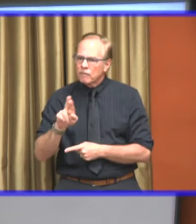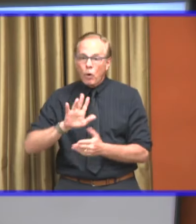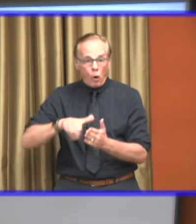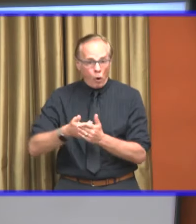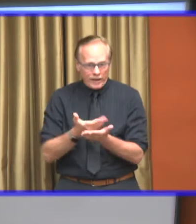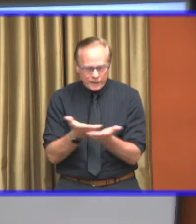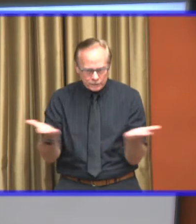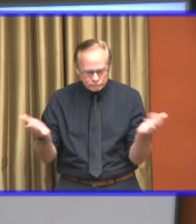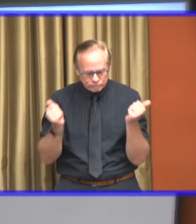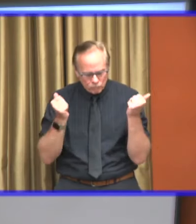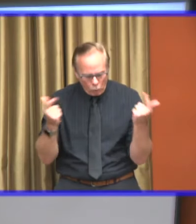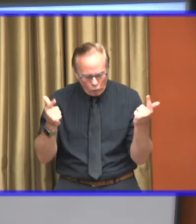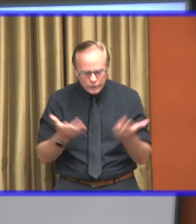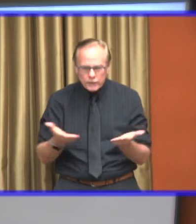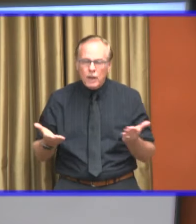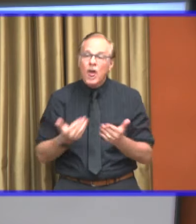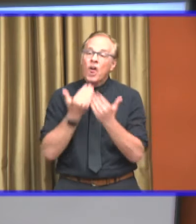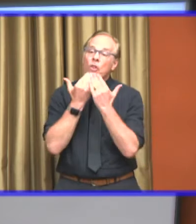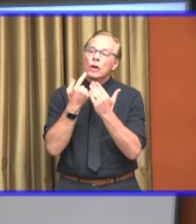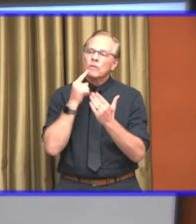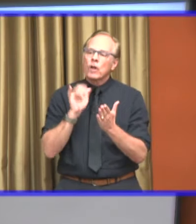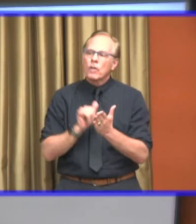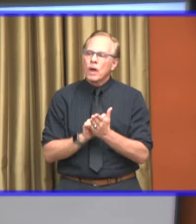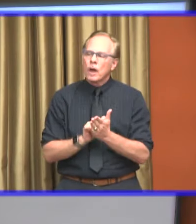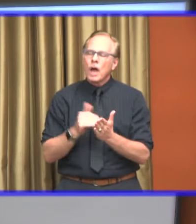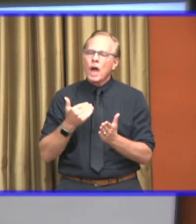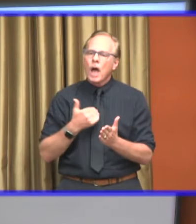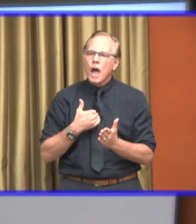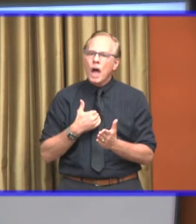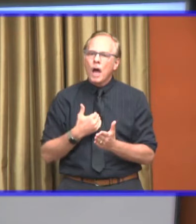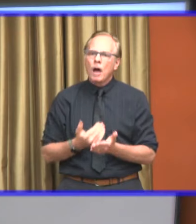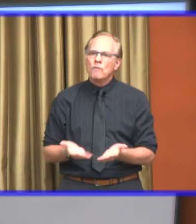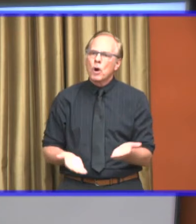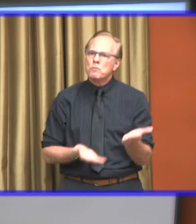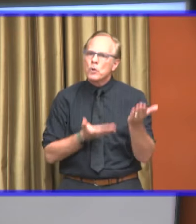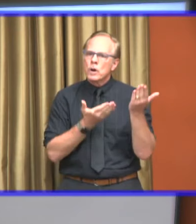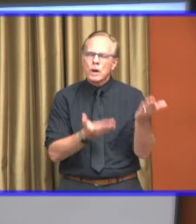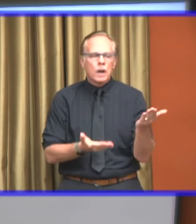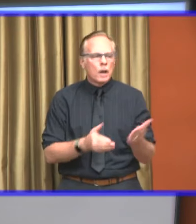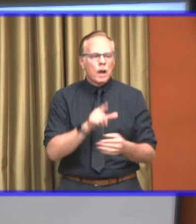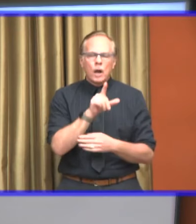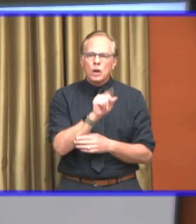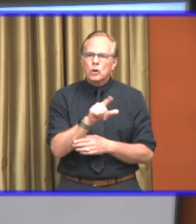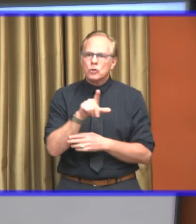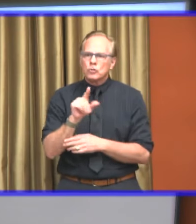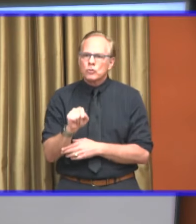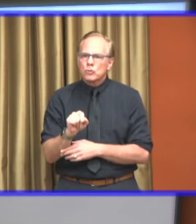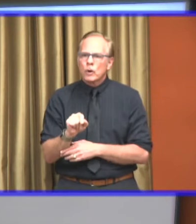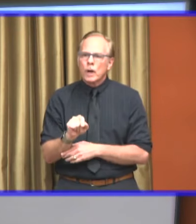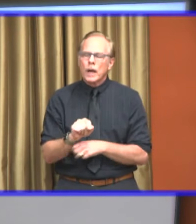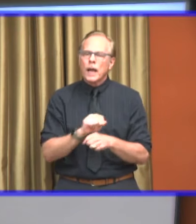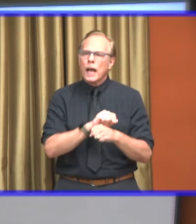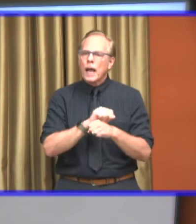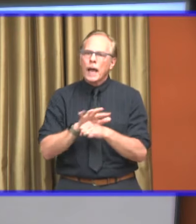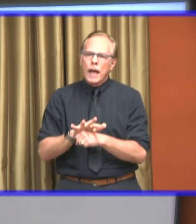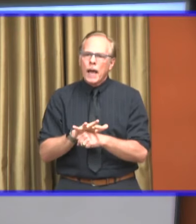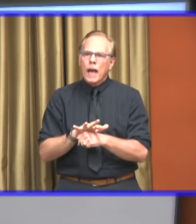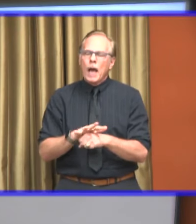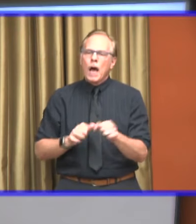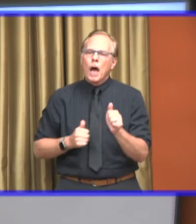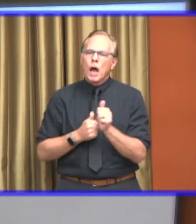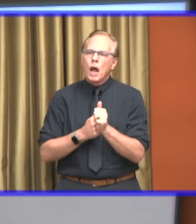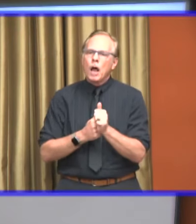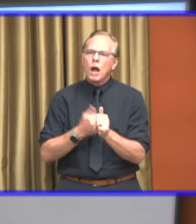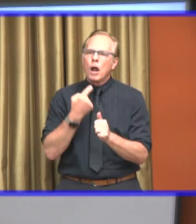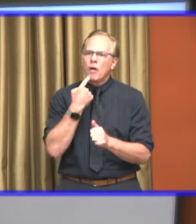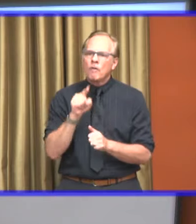present. All right. Thank you for that. We have a presentation. 2020 census update. Good afternoon, Mayor and Council.